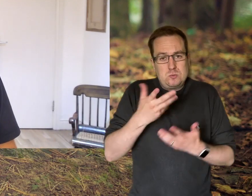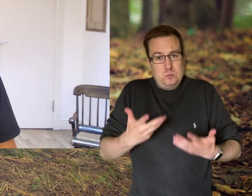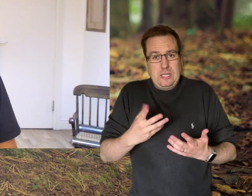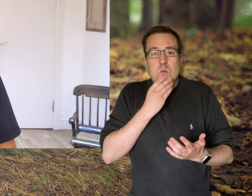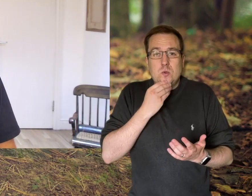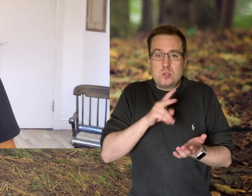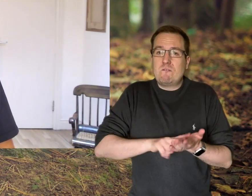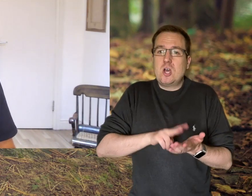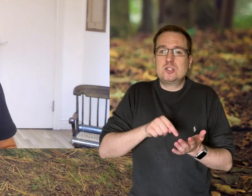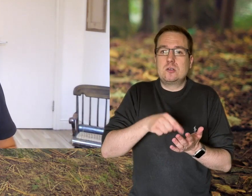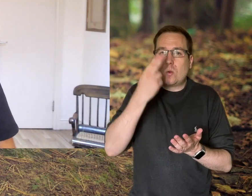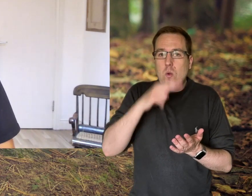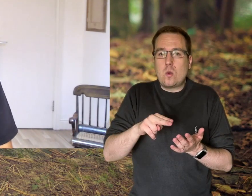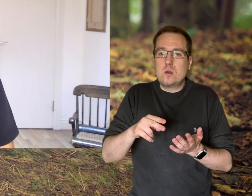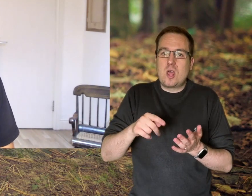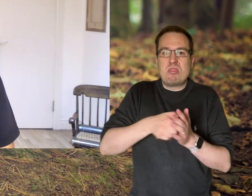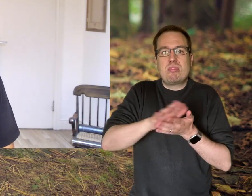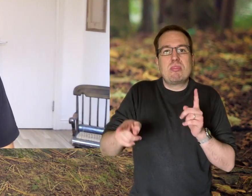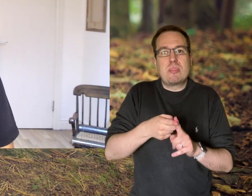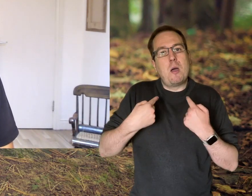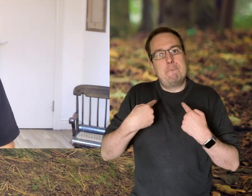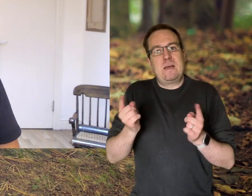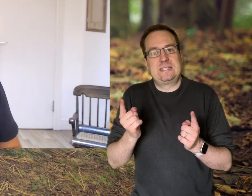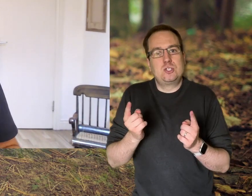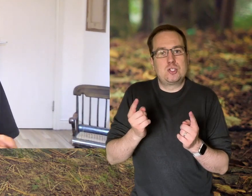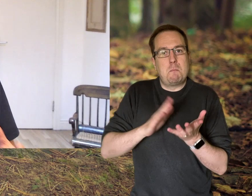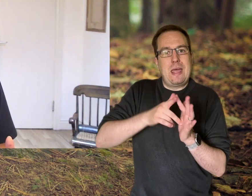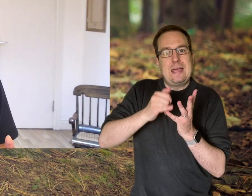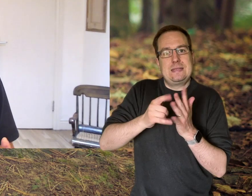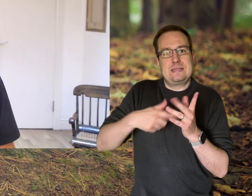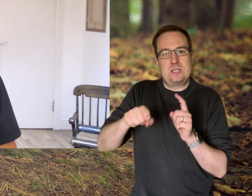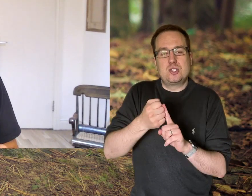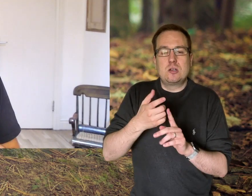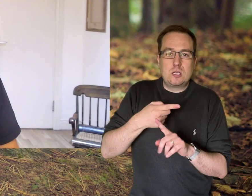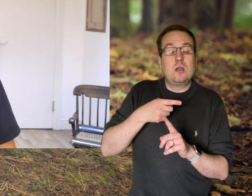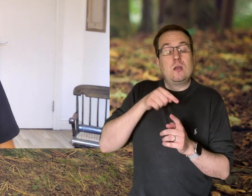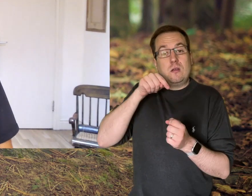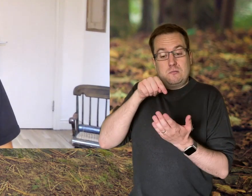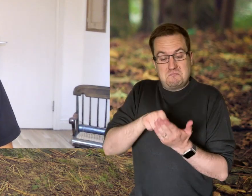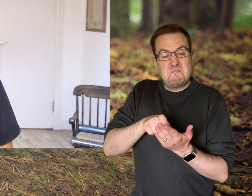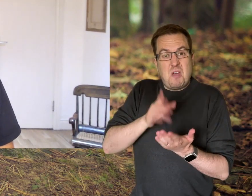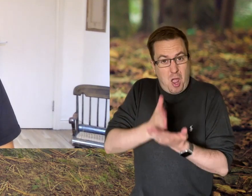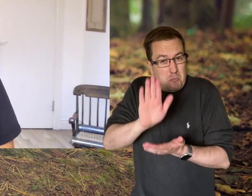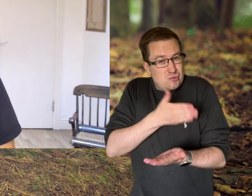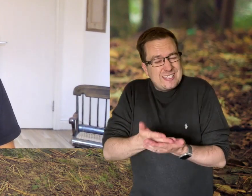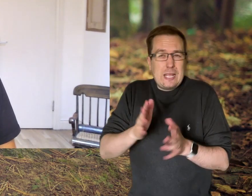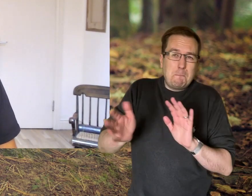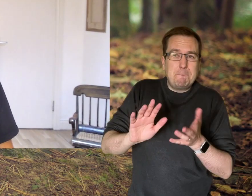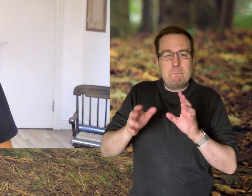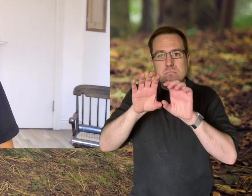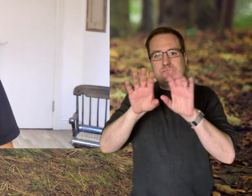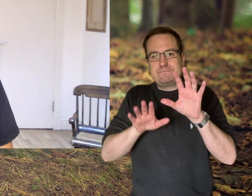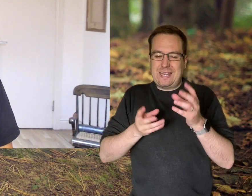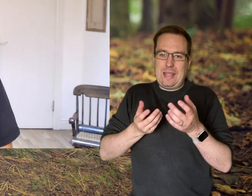Version of the Bible and use the Message, which is not so much a translation as a paraphrase, but it